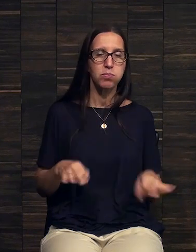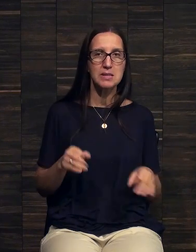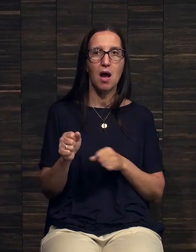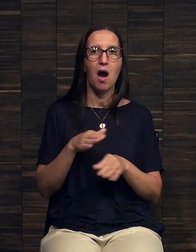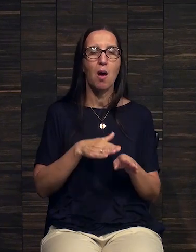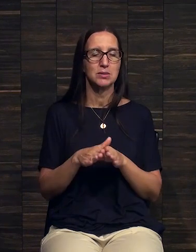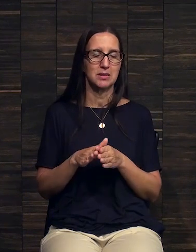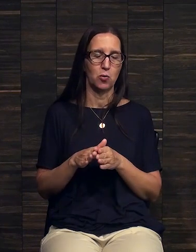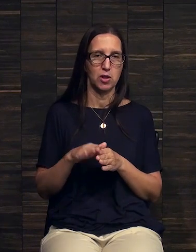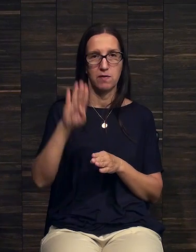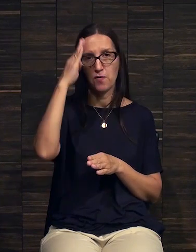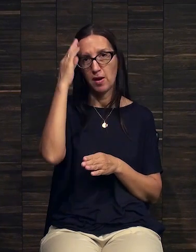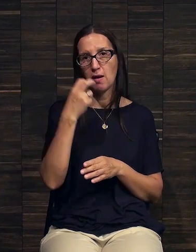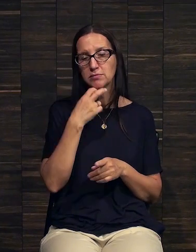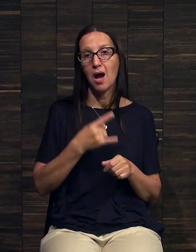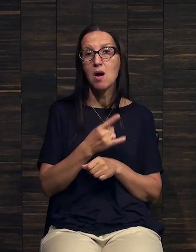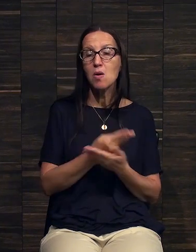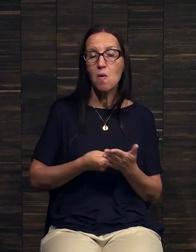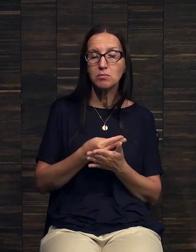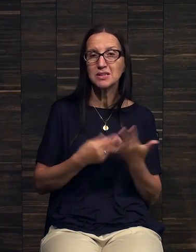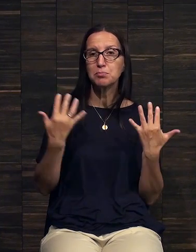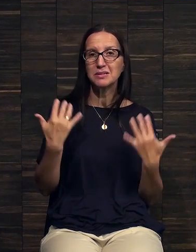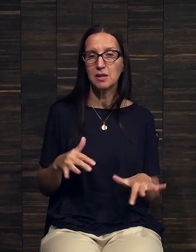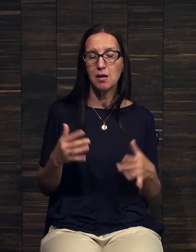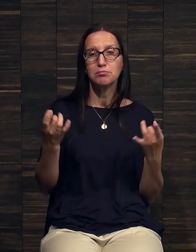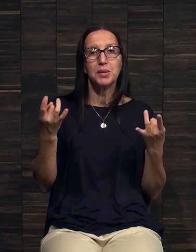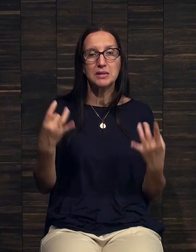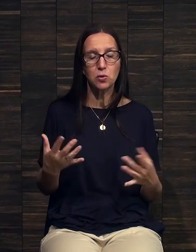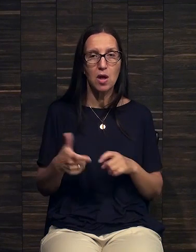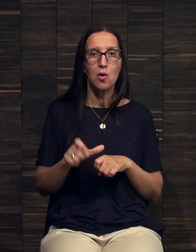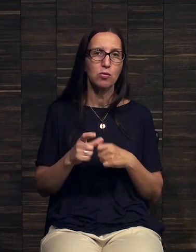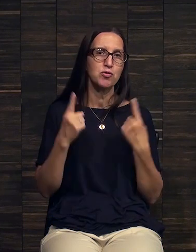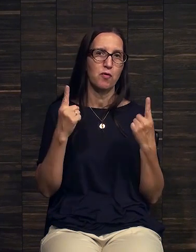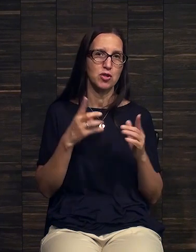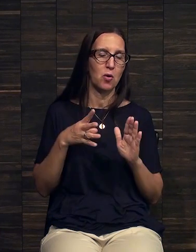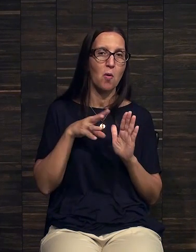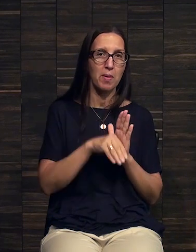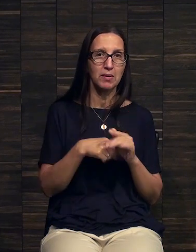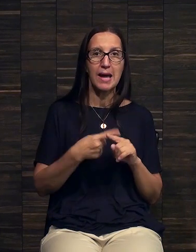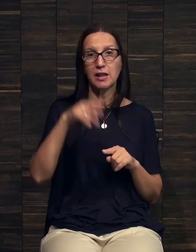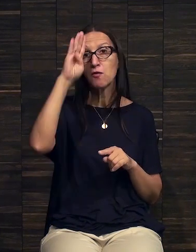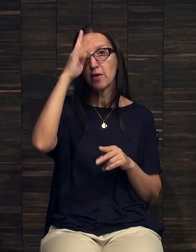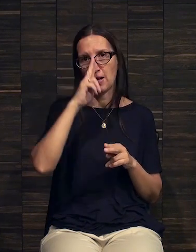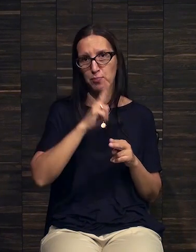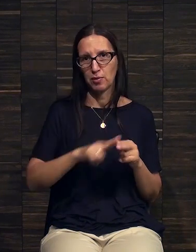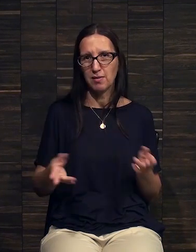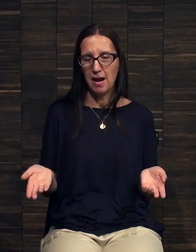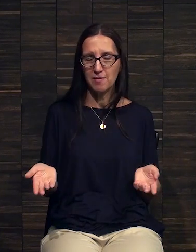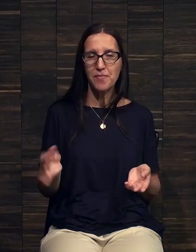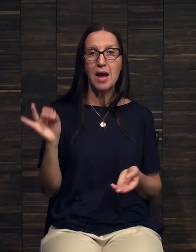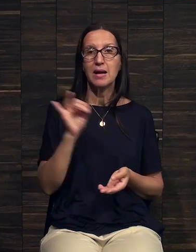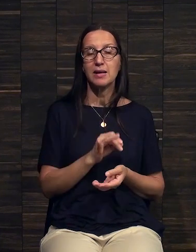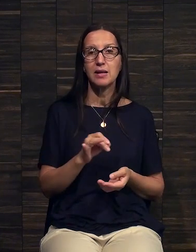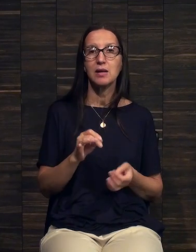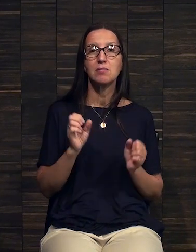the absolute enemy image disappeared, the comics, they lost the most